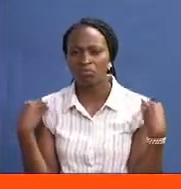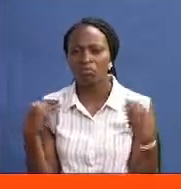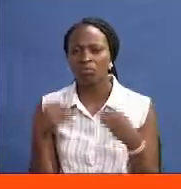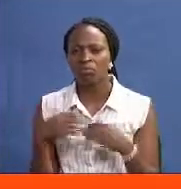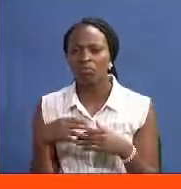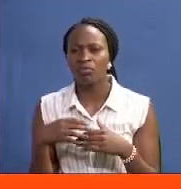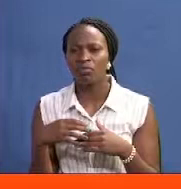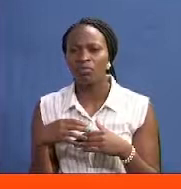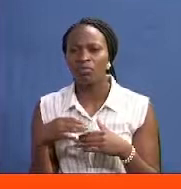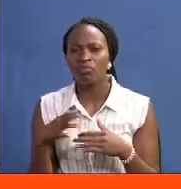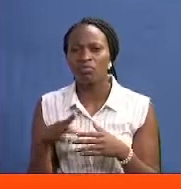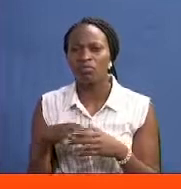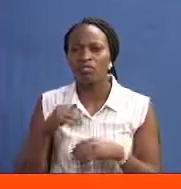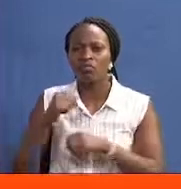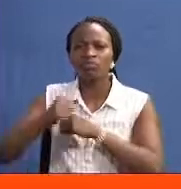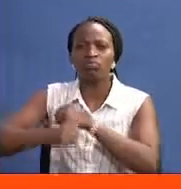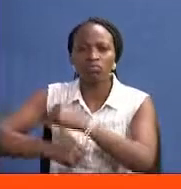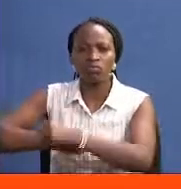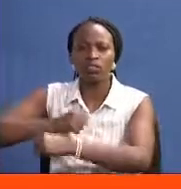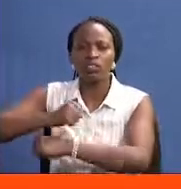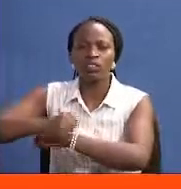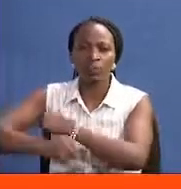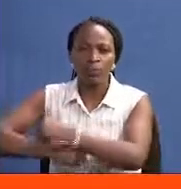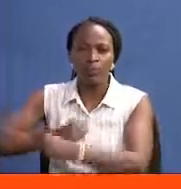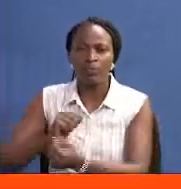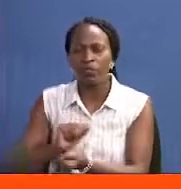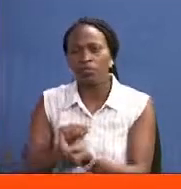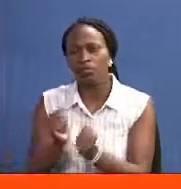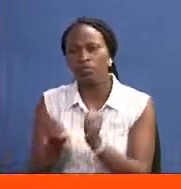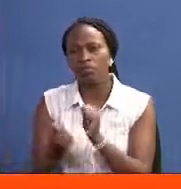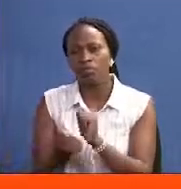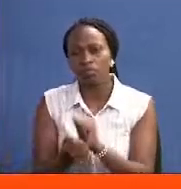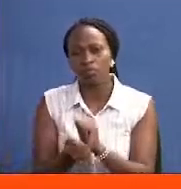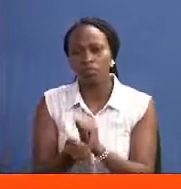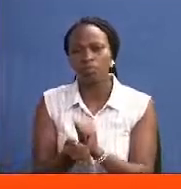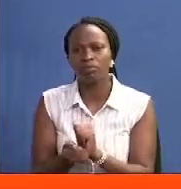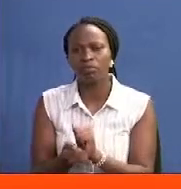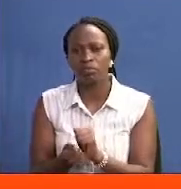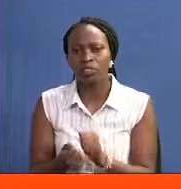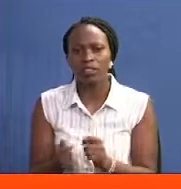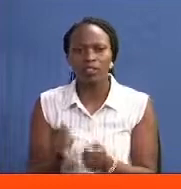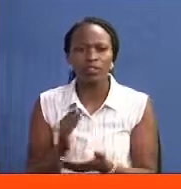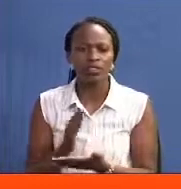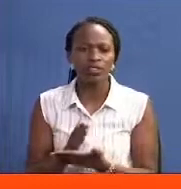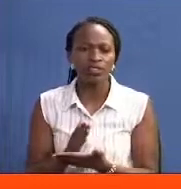you say, as they evolve, so that we have evolution over time, and those are captured,